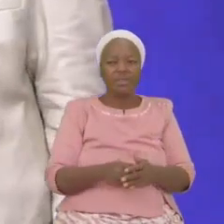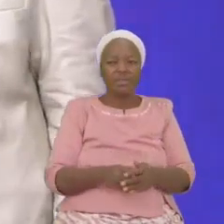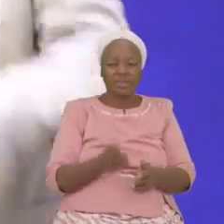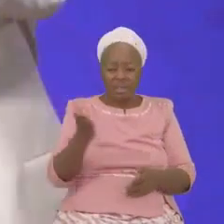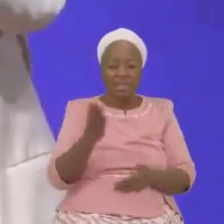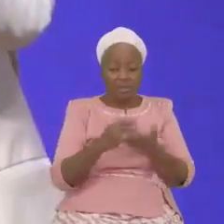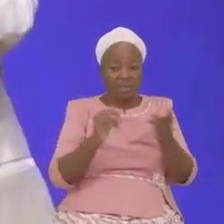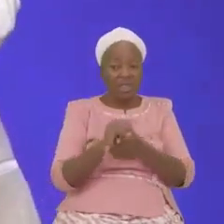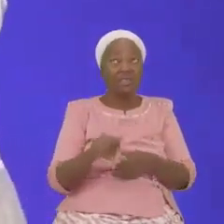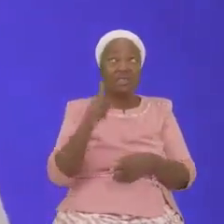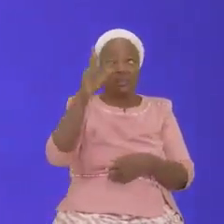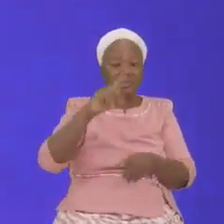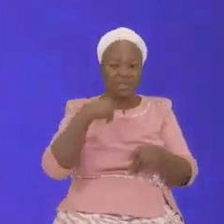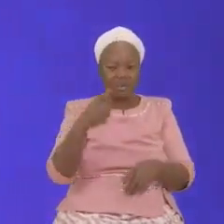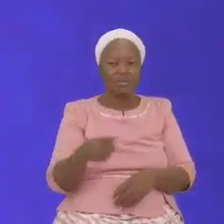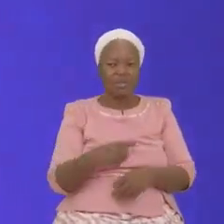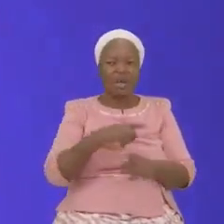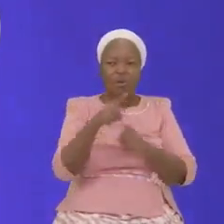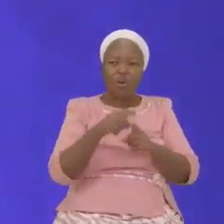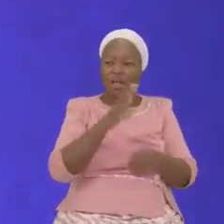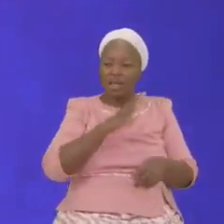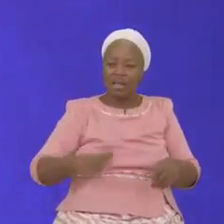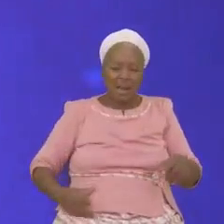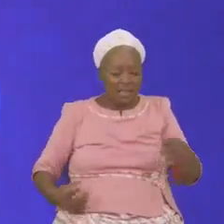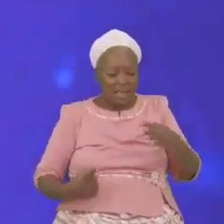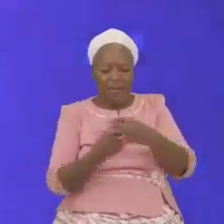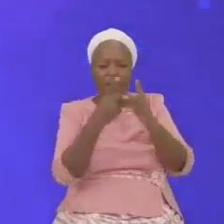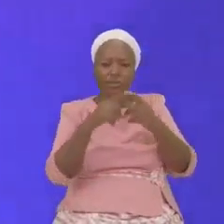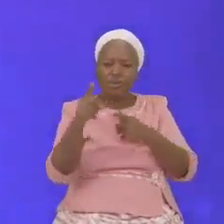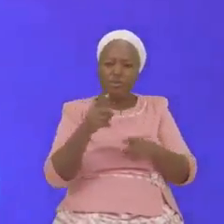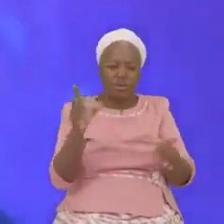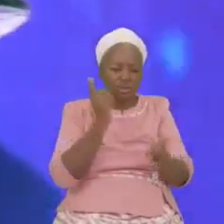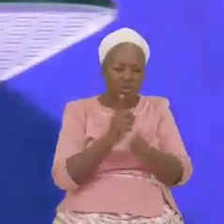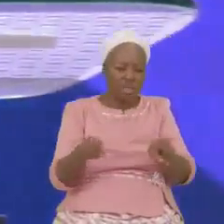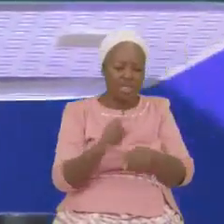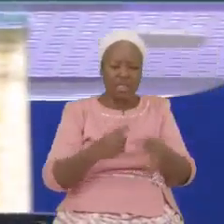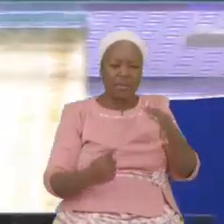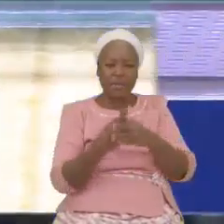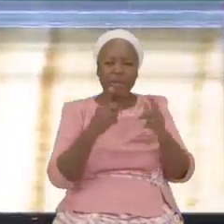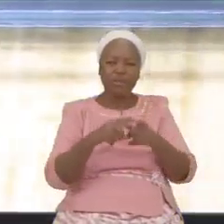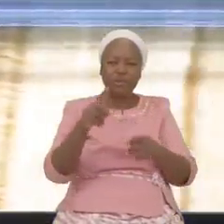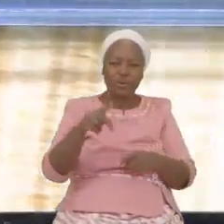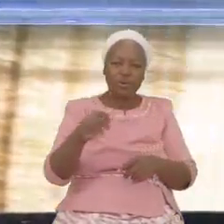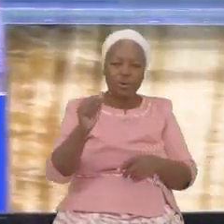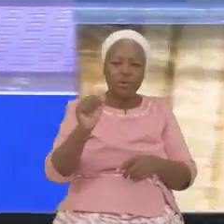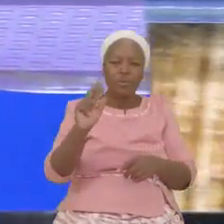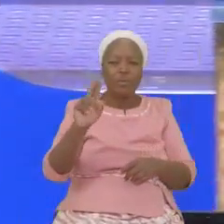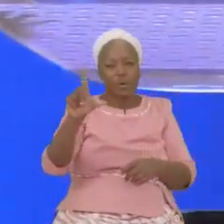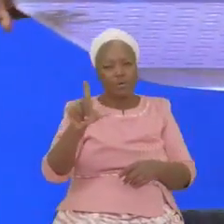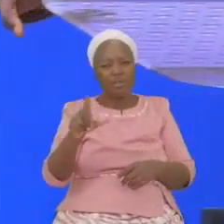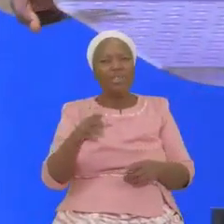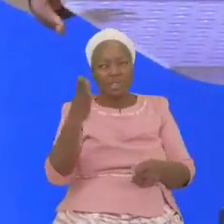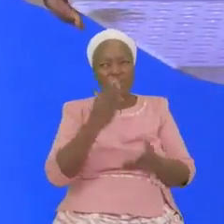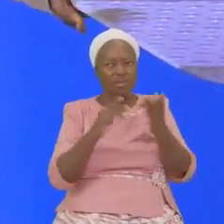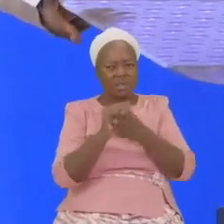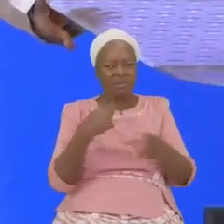you. When Christ appears unto you, like he appeared to Paul, there's something he will tell you. When